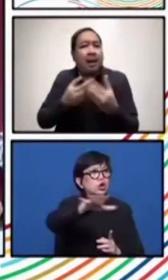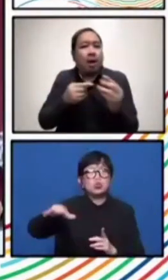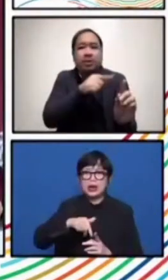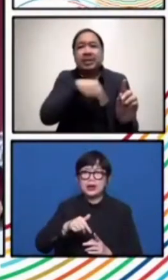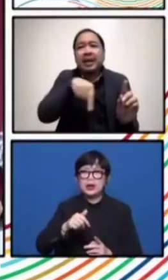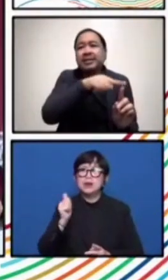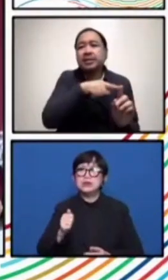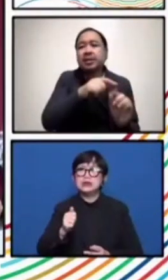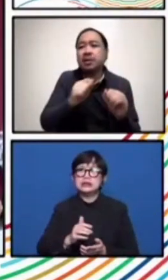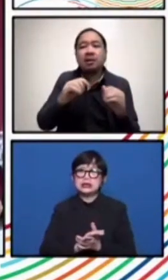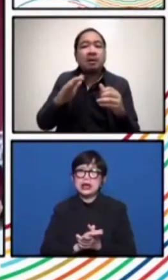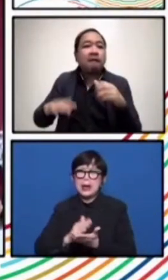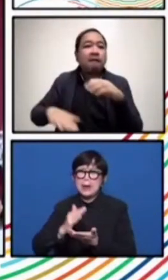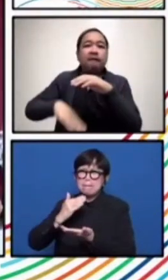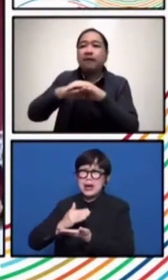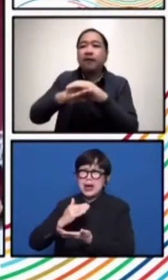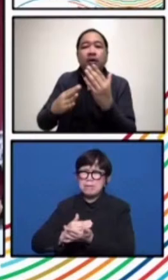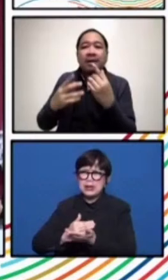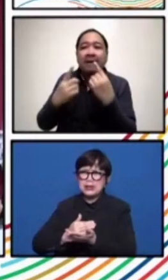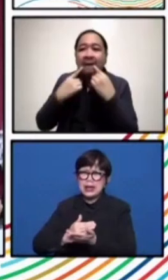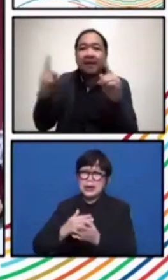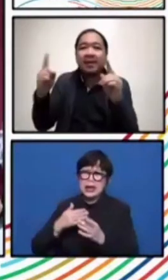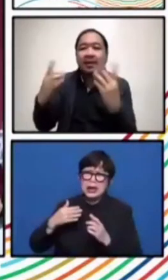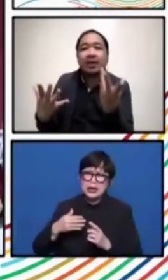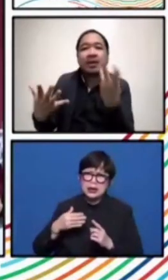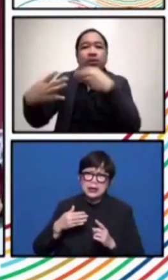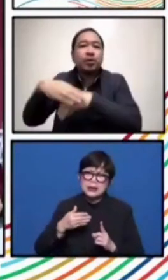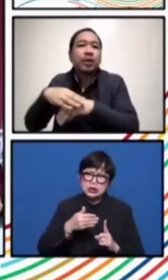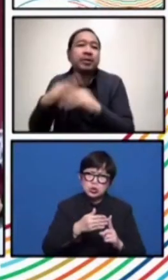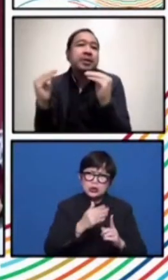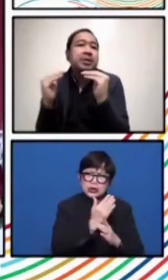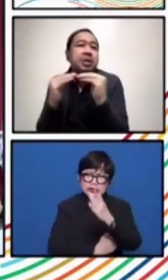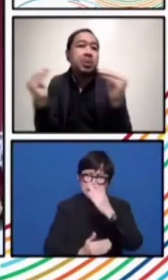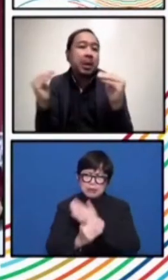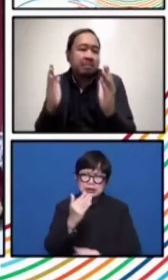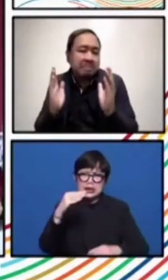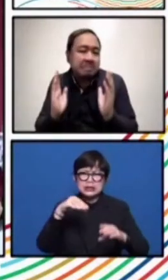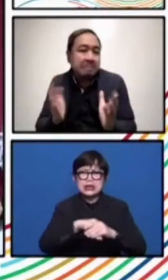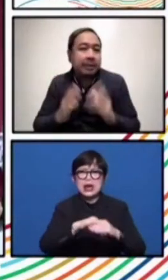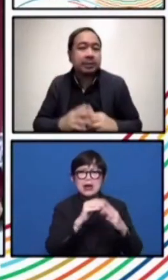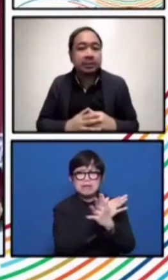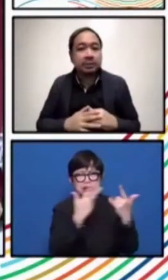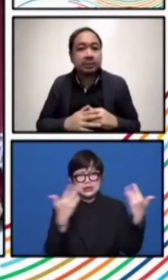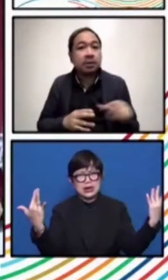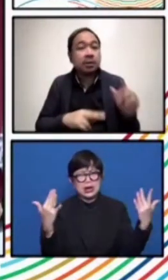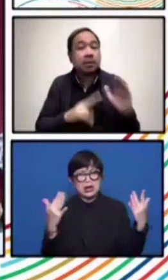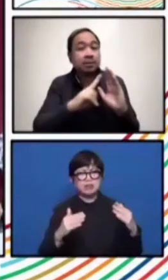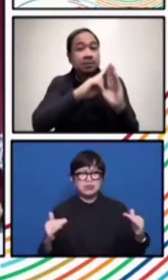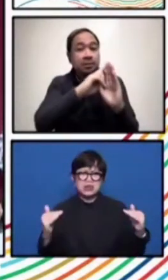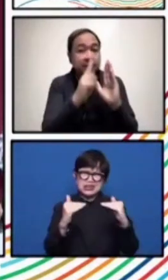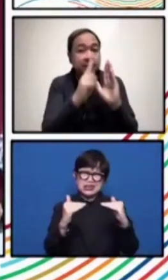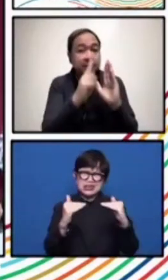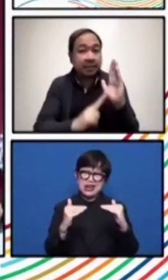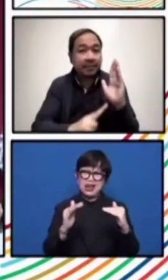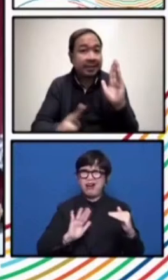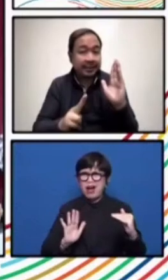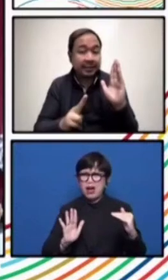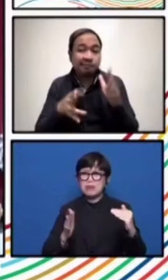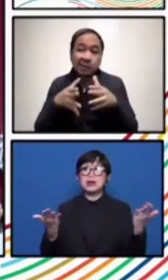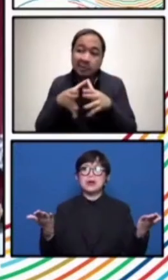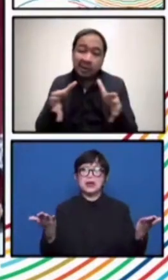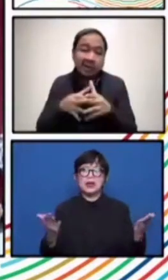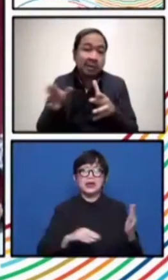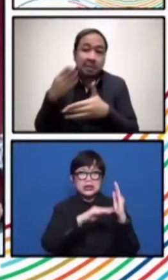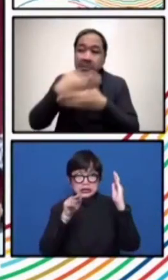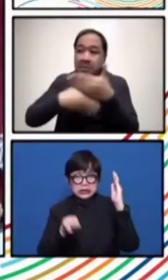in society on on equal basis with others clpd expressed that person with disability not